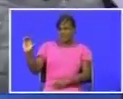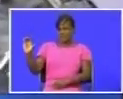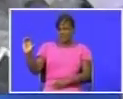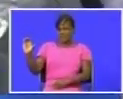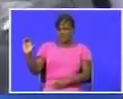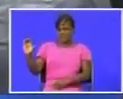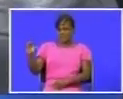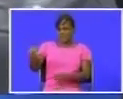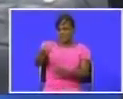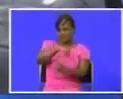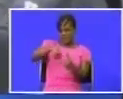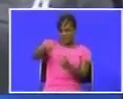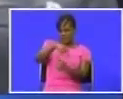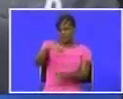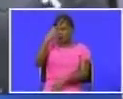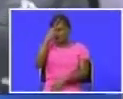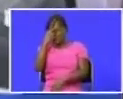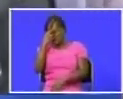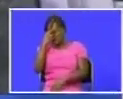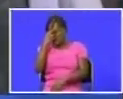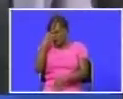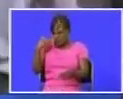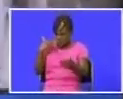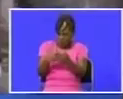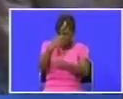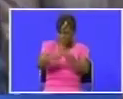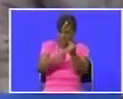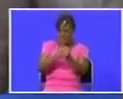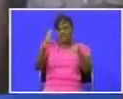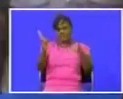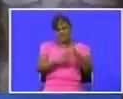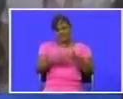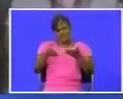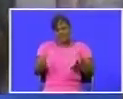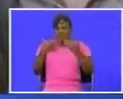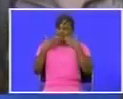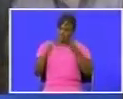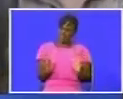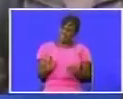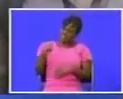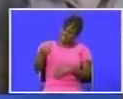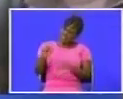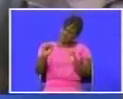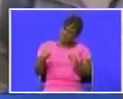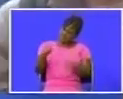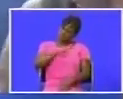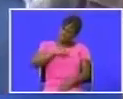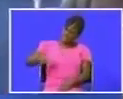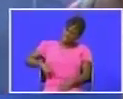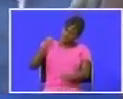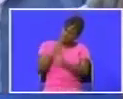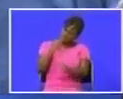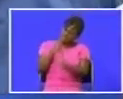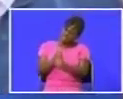William Ruto will troop to Nakuru's Afraha Stadium for a Thanksgiving service following the termination of their